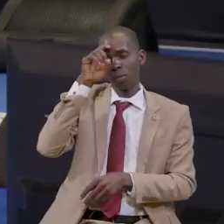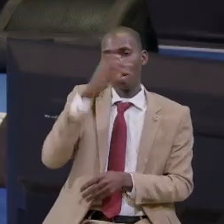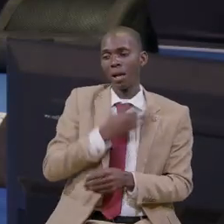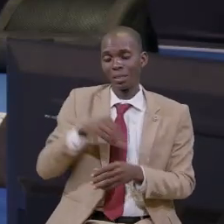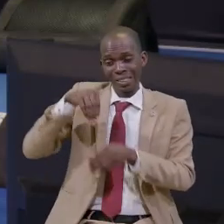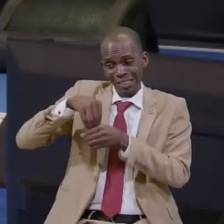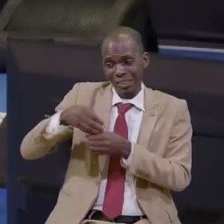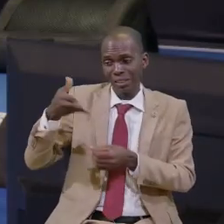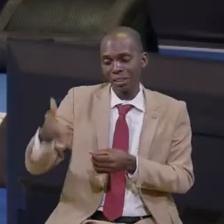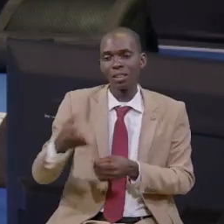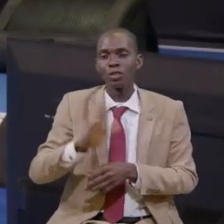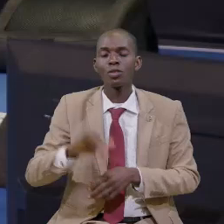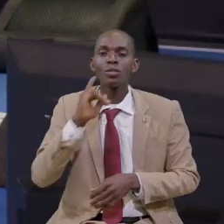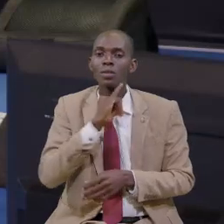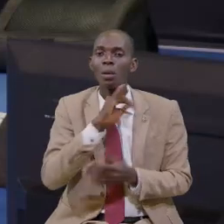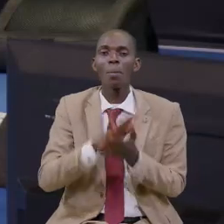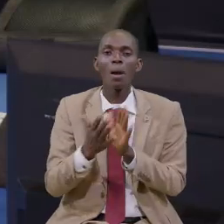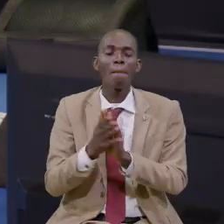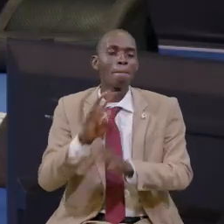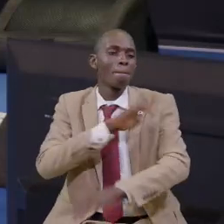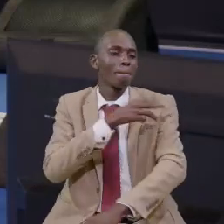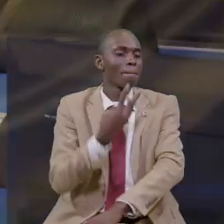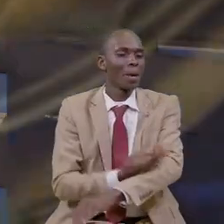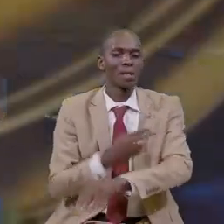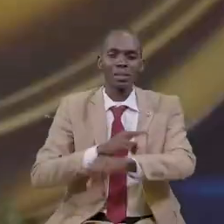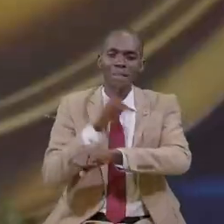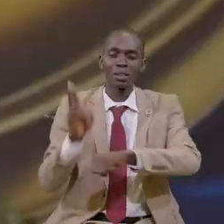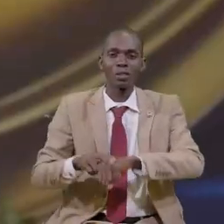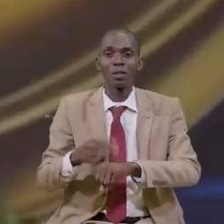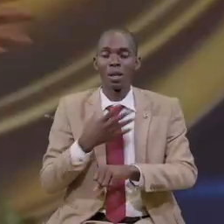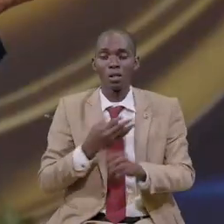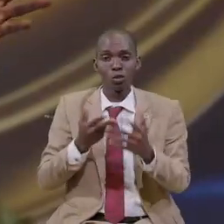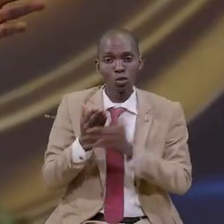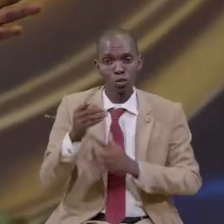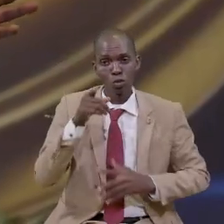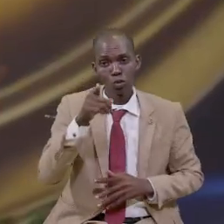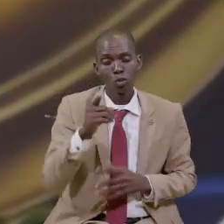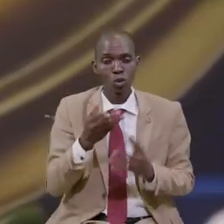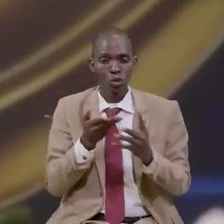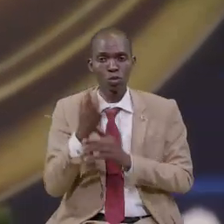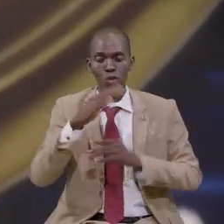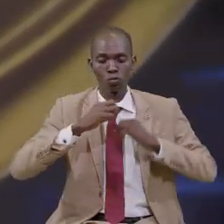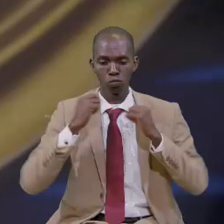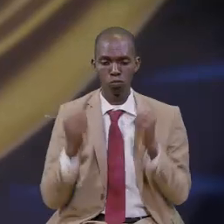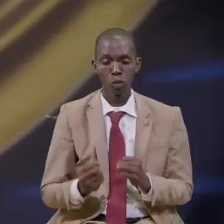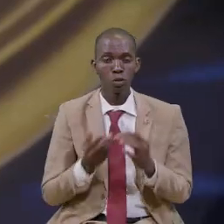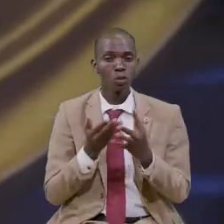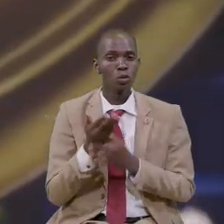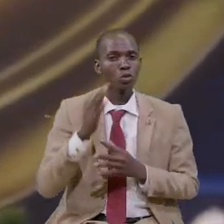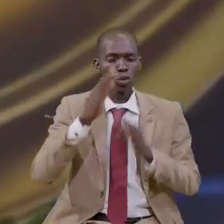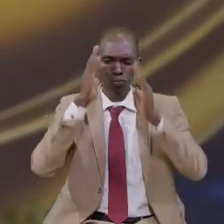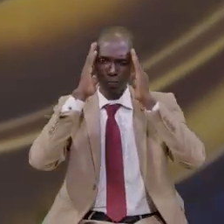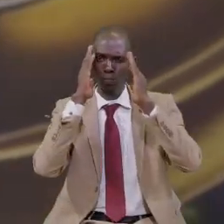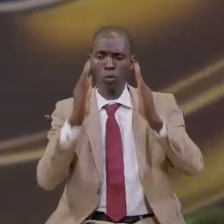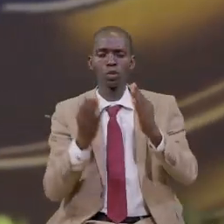proud. Amen. Through your strength, through your concentration, and through your